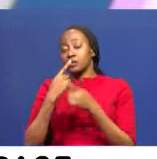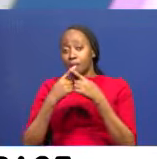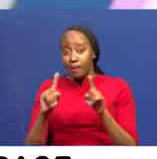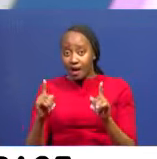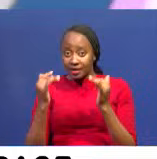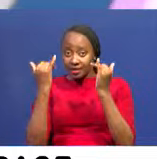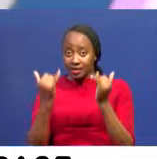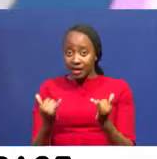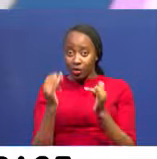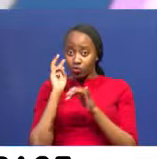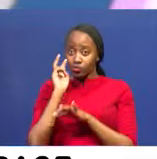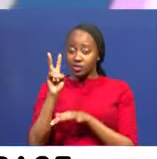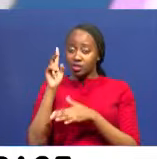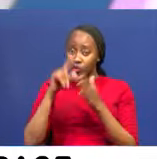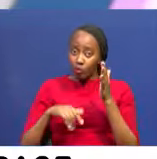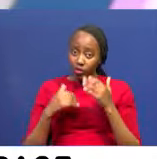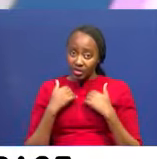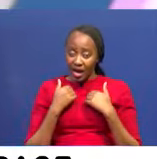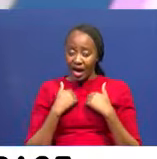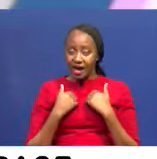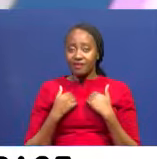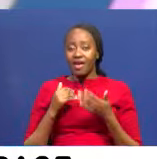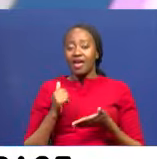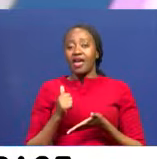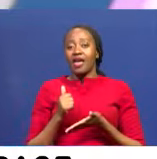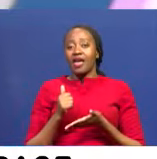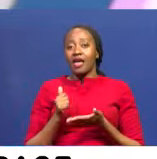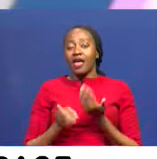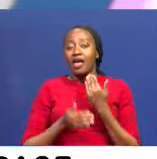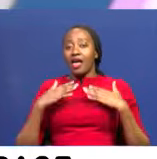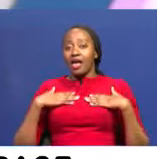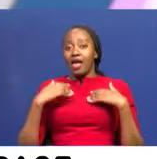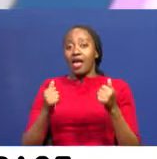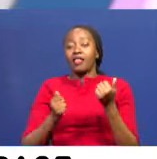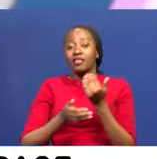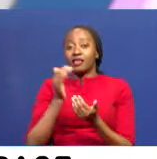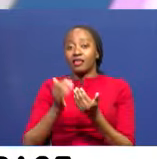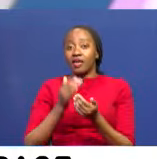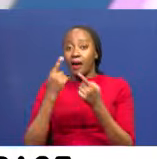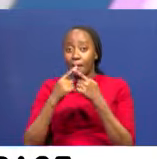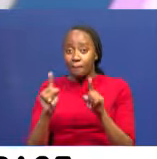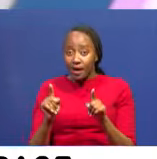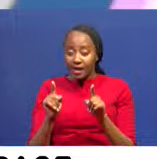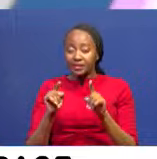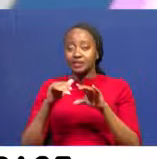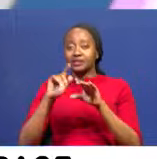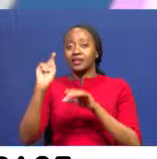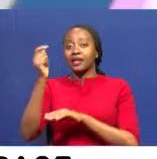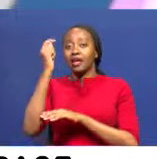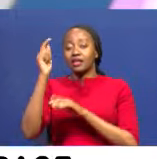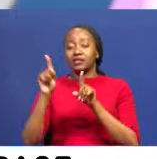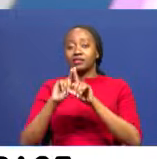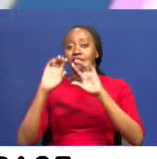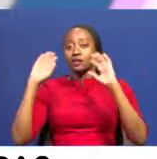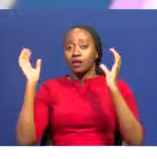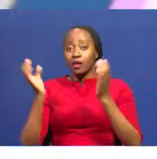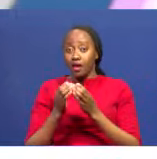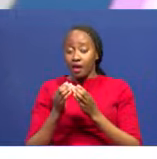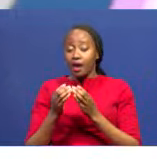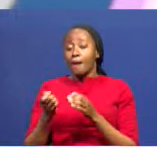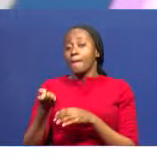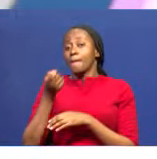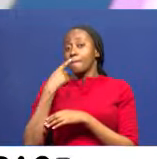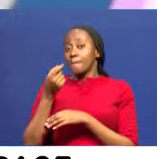noted in terms of healthcare in Kenya and globally is that the pharmacist is the most